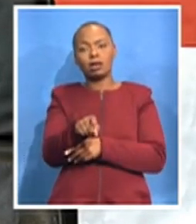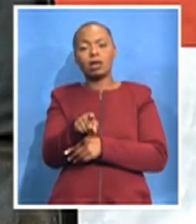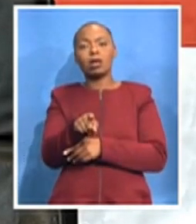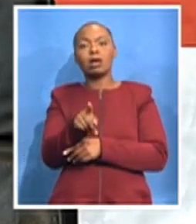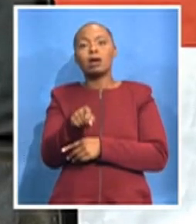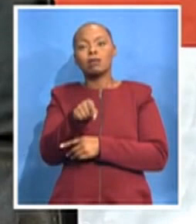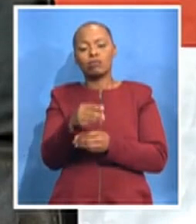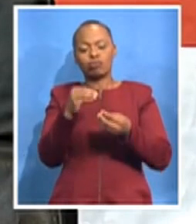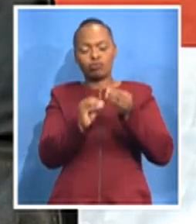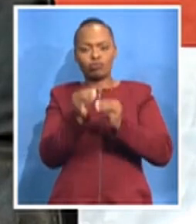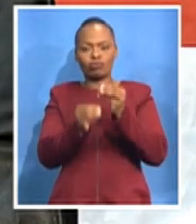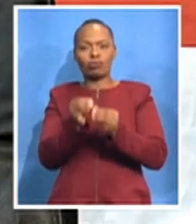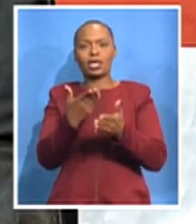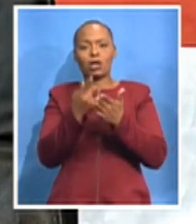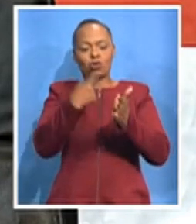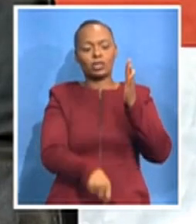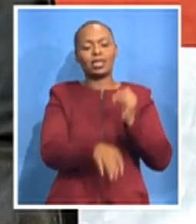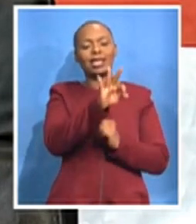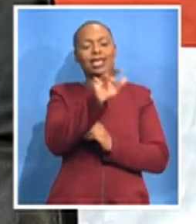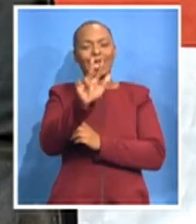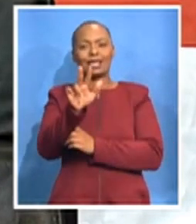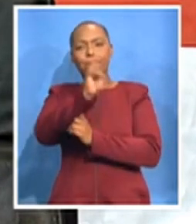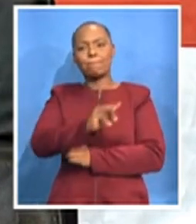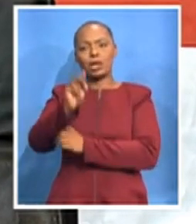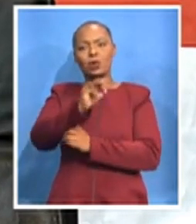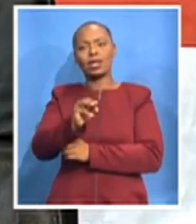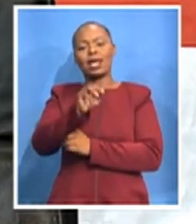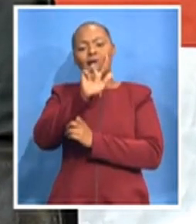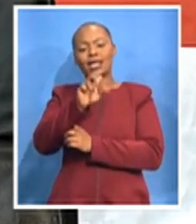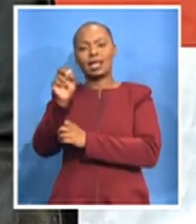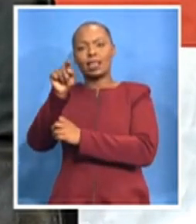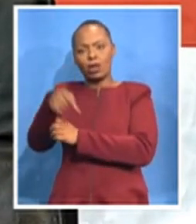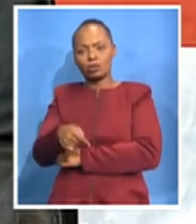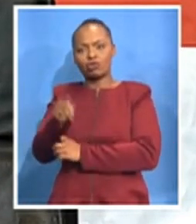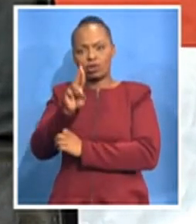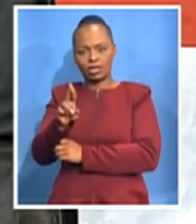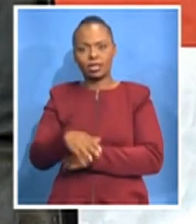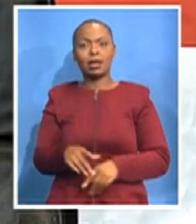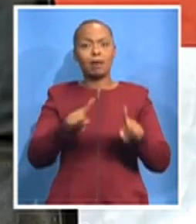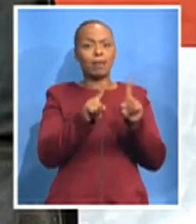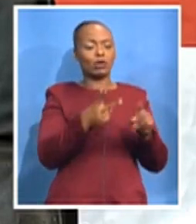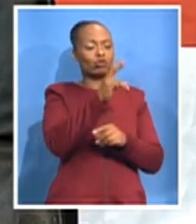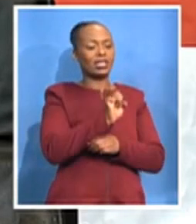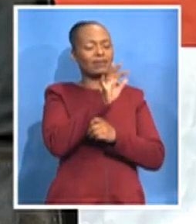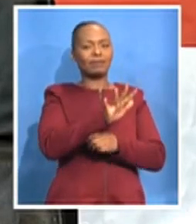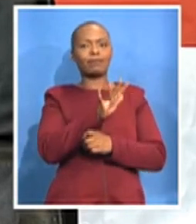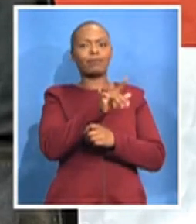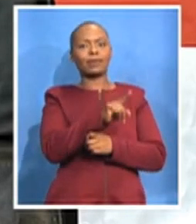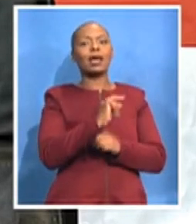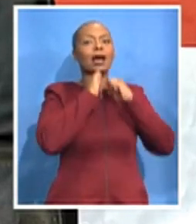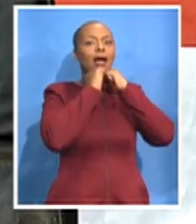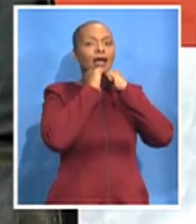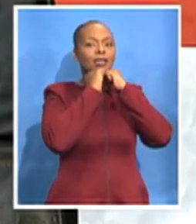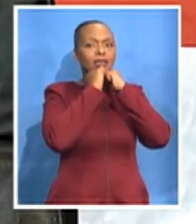38,800,000. But on the 25th of August 2014, Ms. Mokonyane forwarded a letter to the Lepelle Water